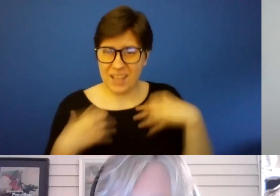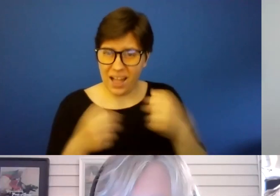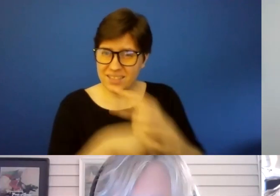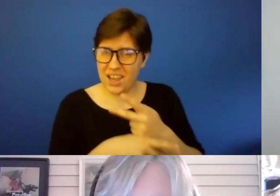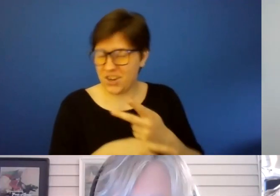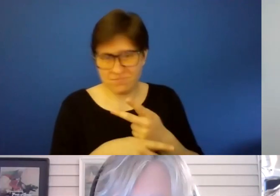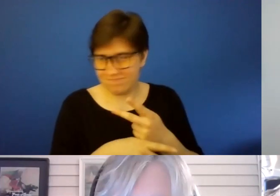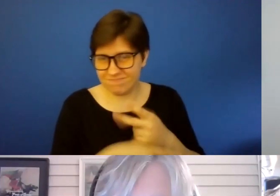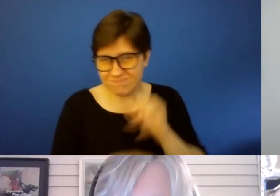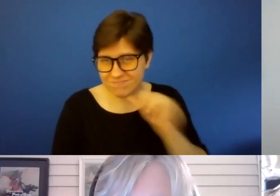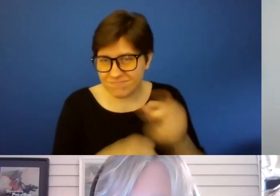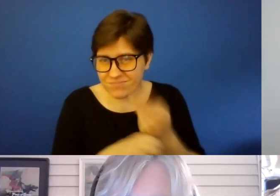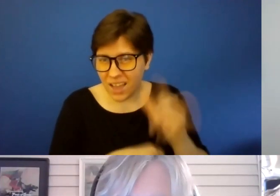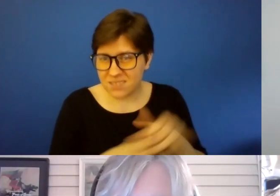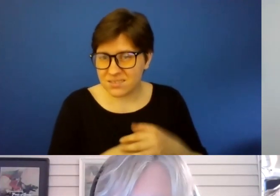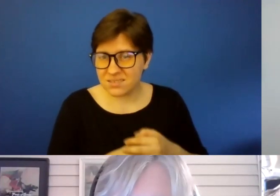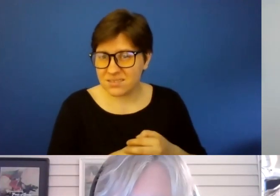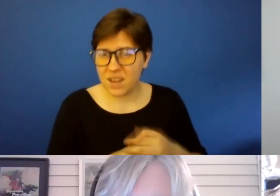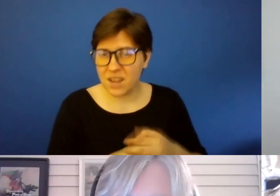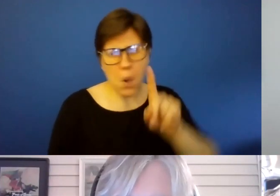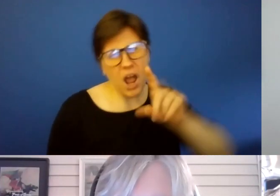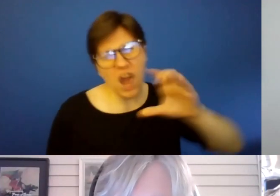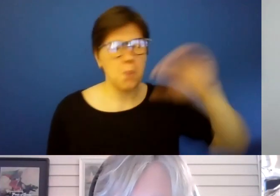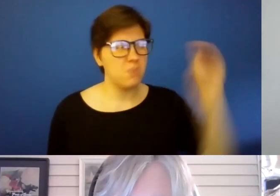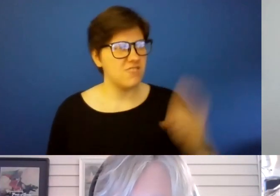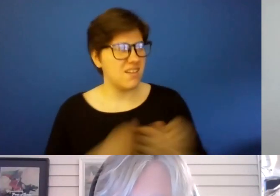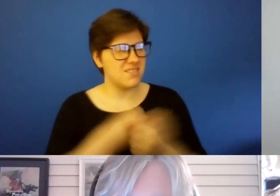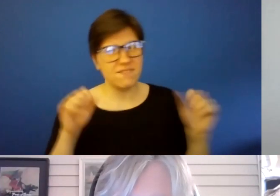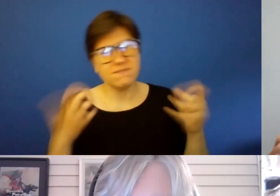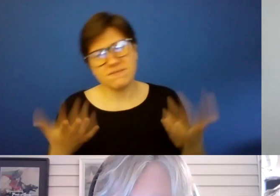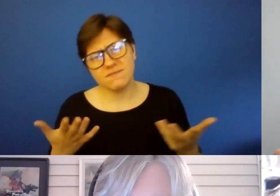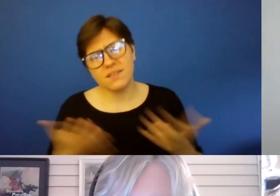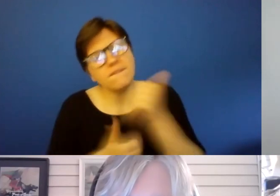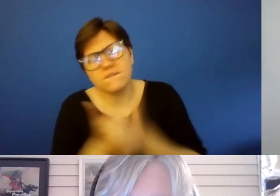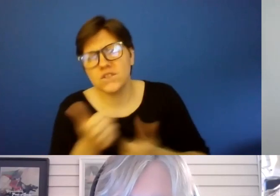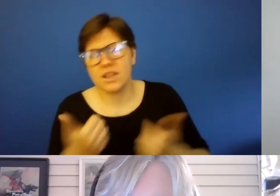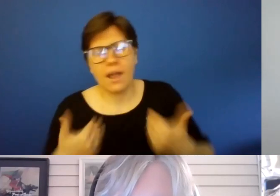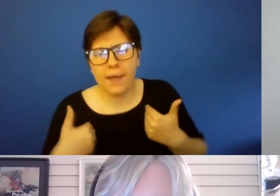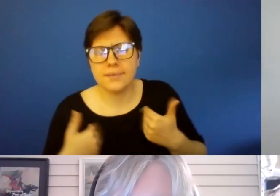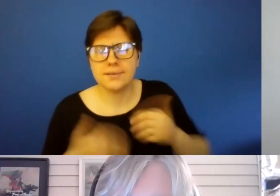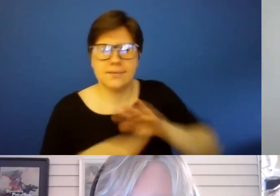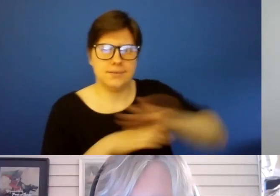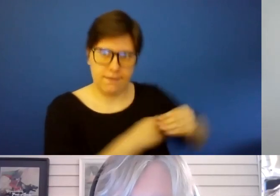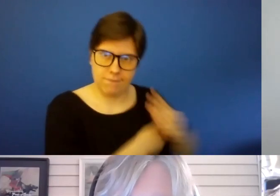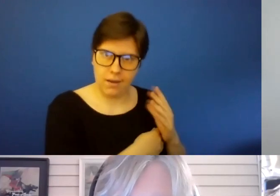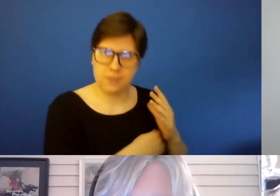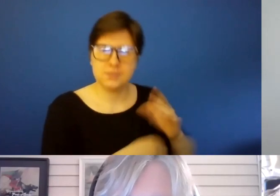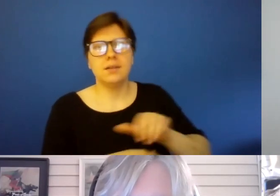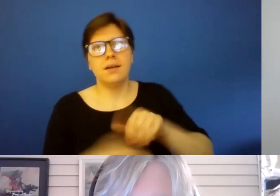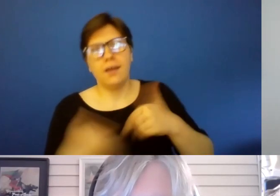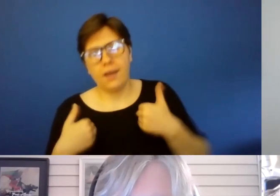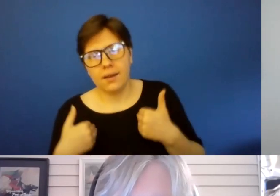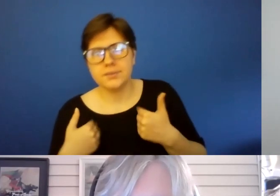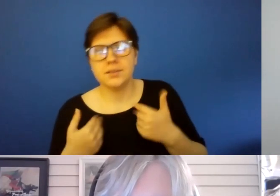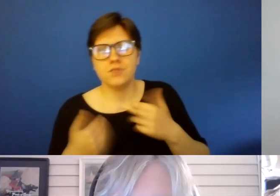of society, is 100% safety. Every healthcare service has side effects. Every healthcare service and intervention